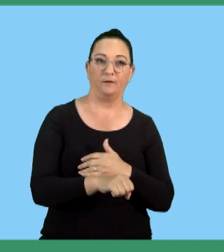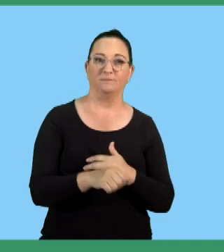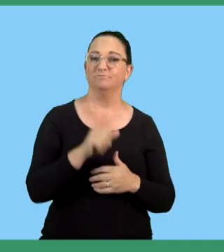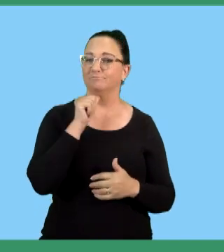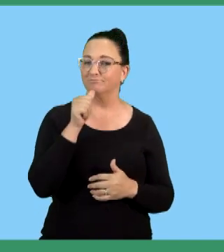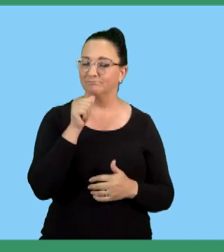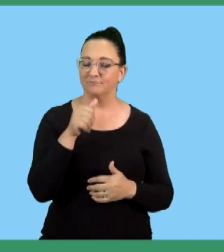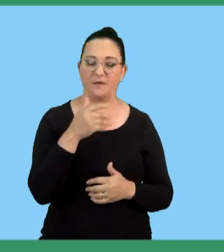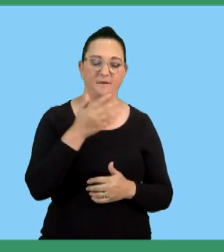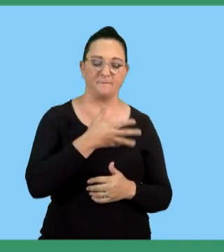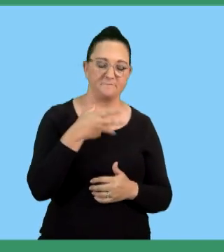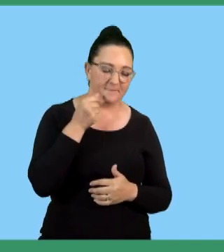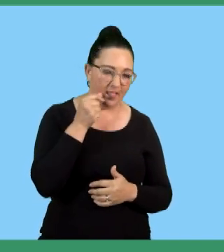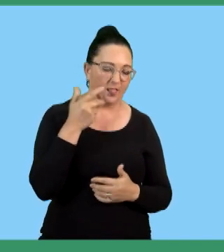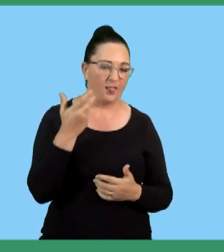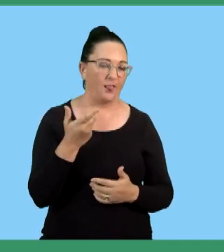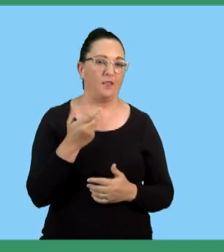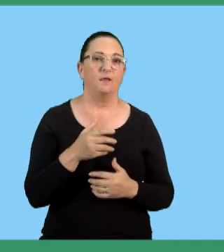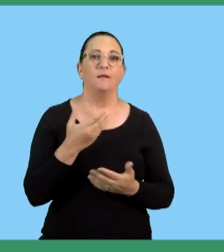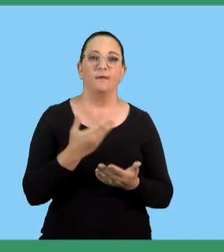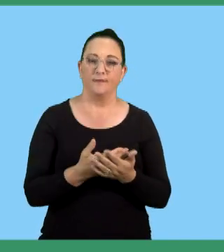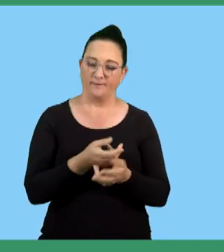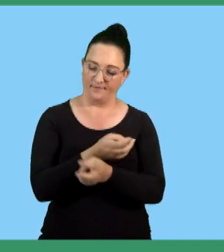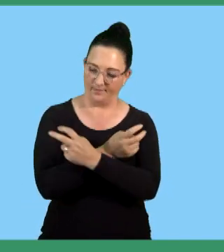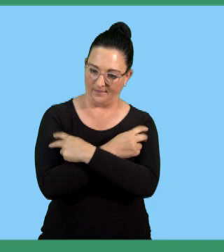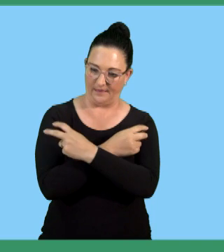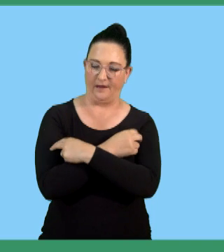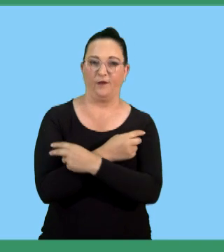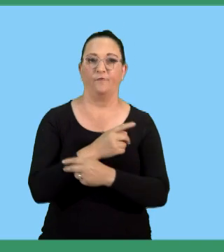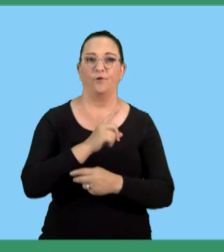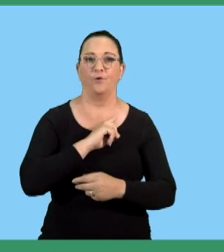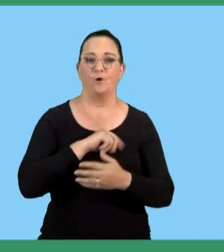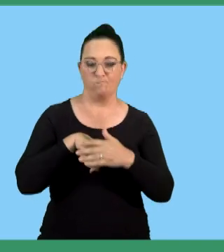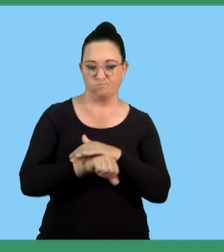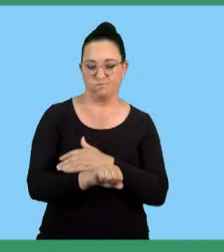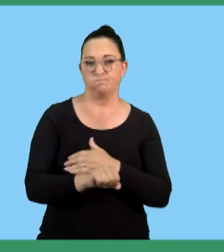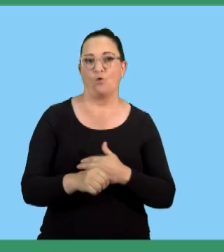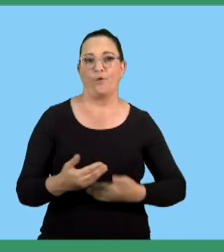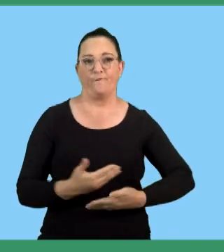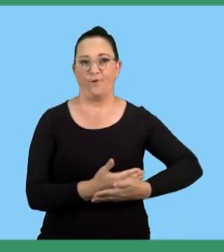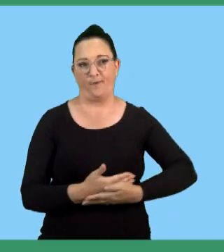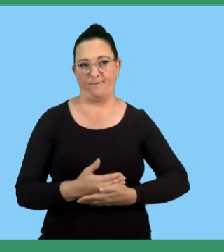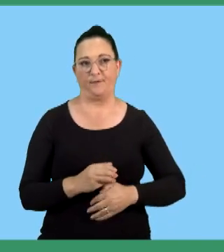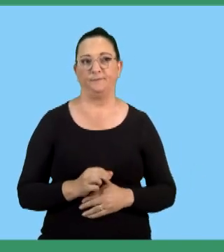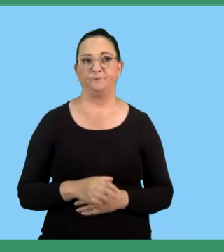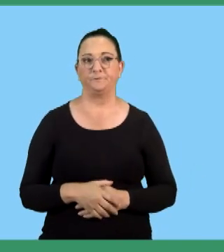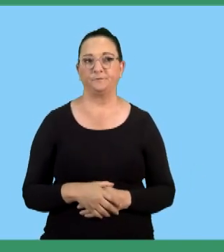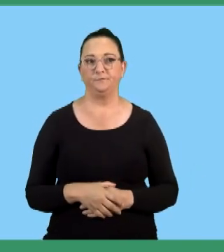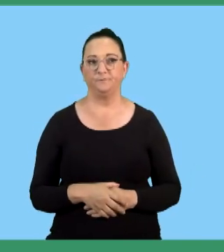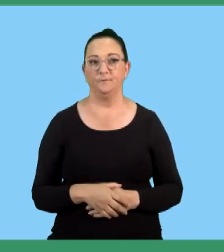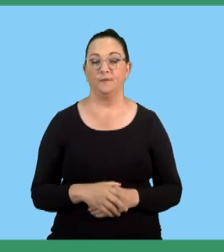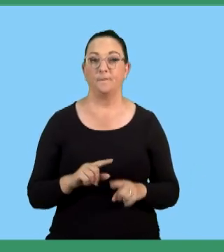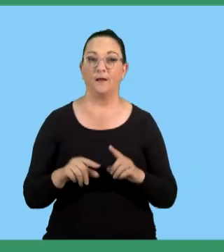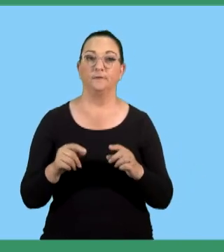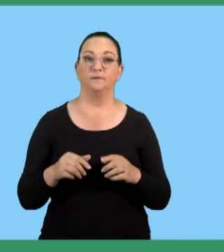the gender. So normally here it could be a father maybe going on parental leave or taking a parental leave for 10 days. And then